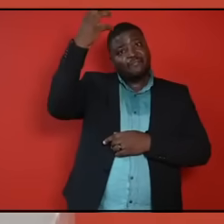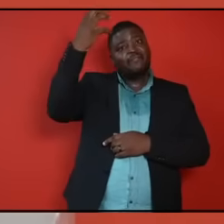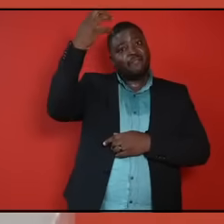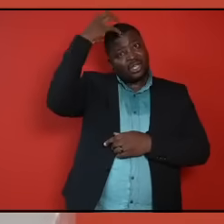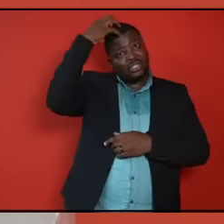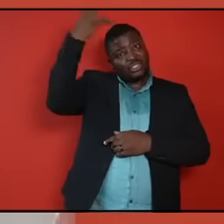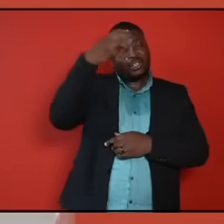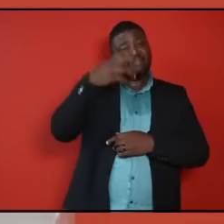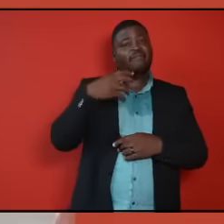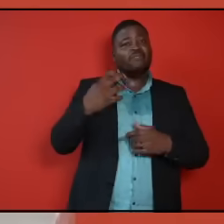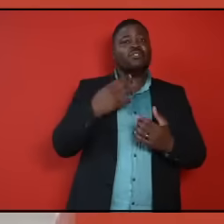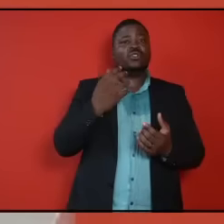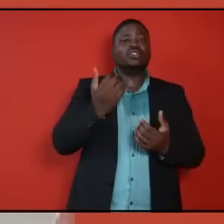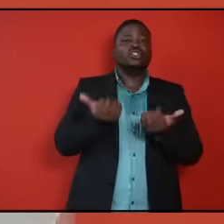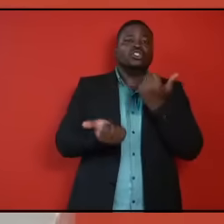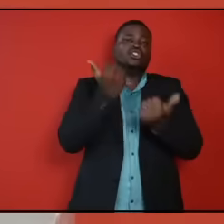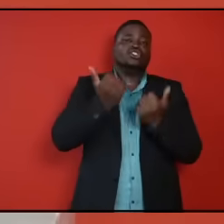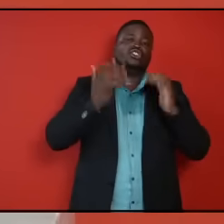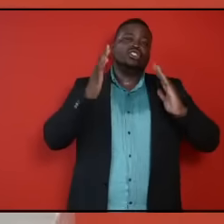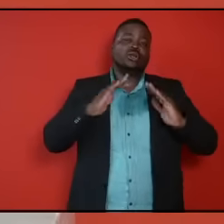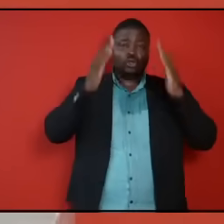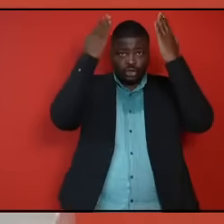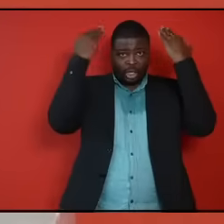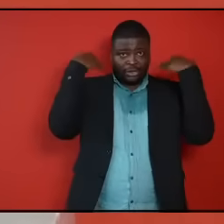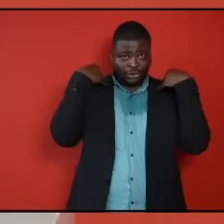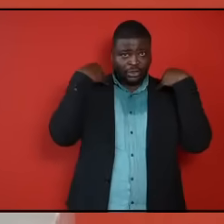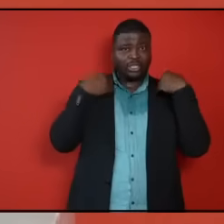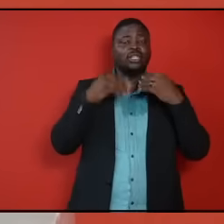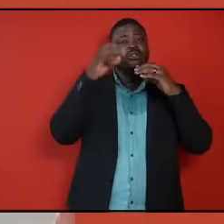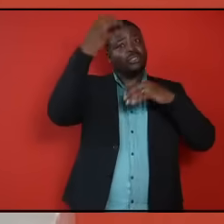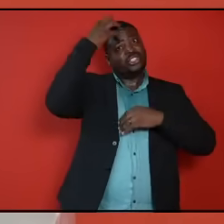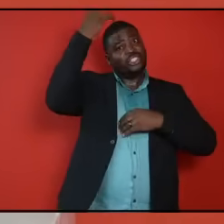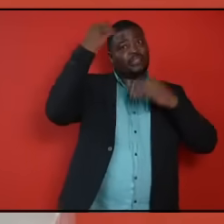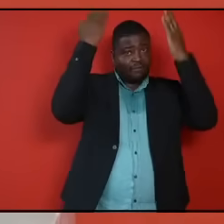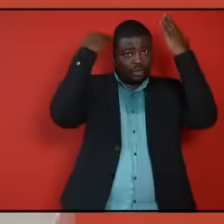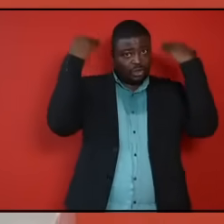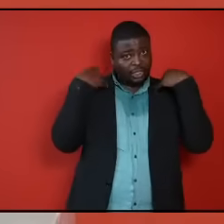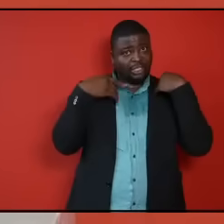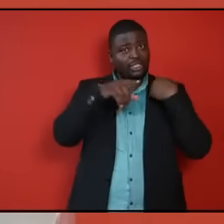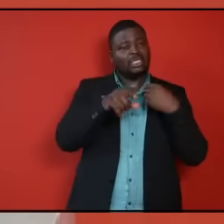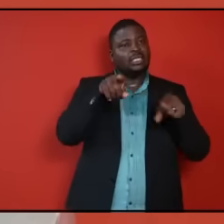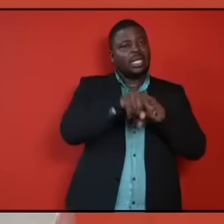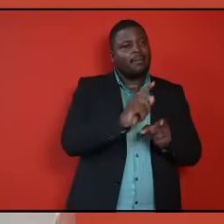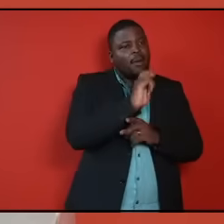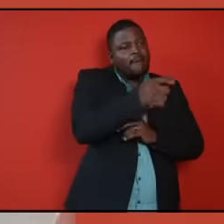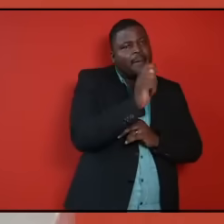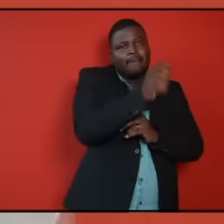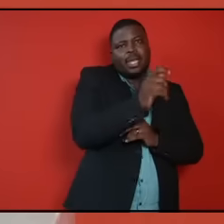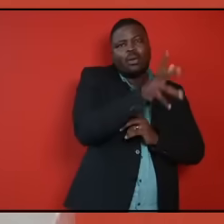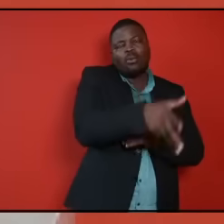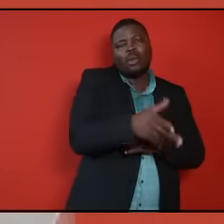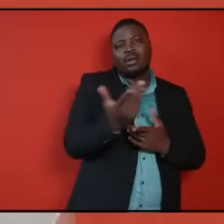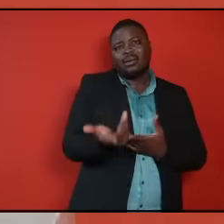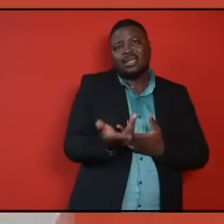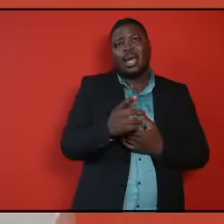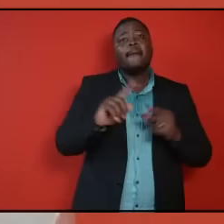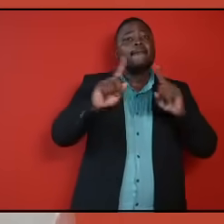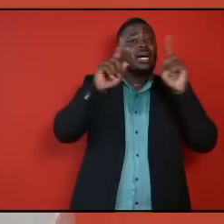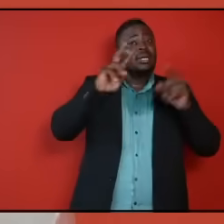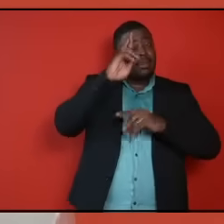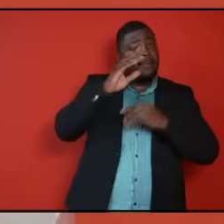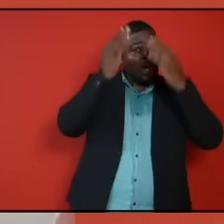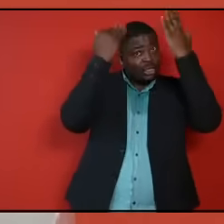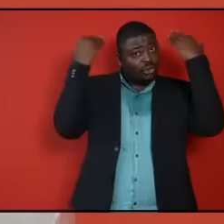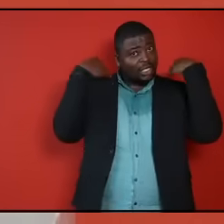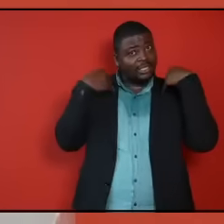But can't do their job. They are not doing their job. And you can't say we're undermining judges. Judges are human